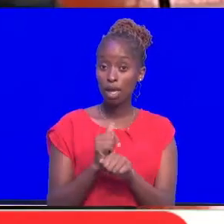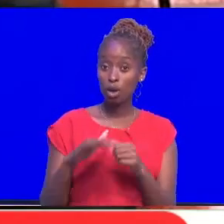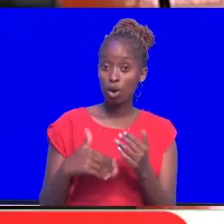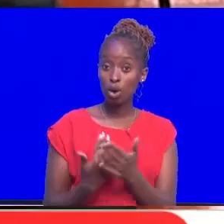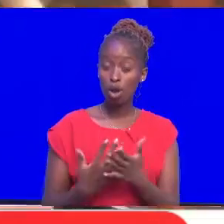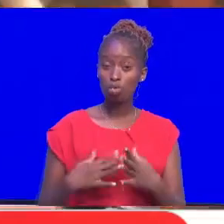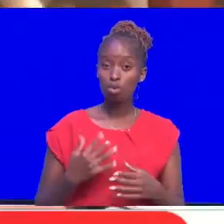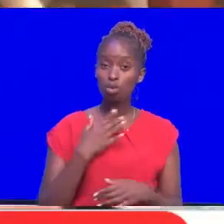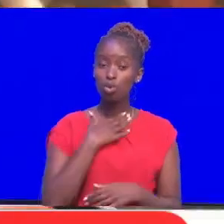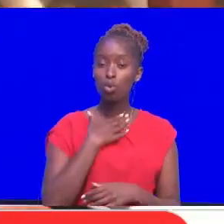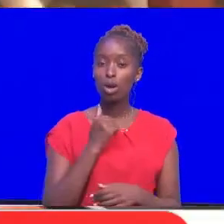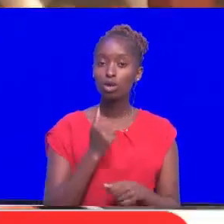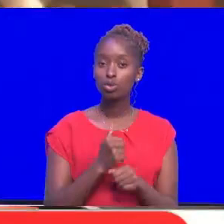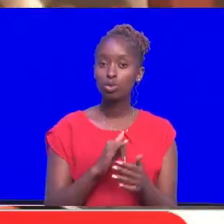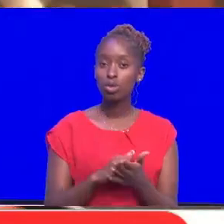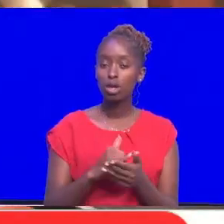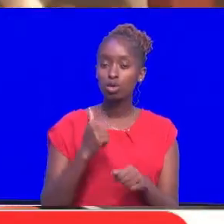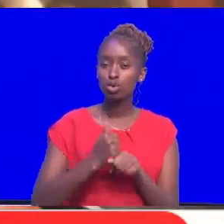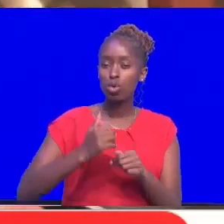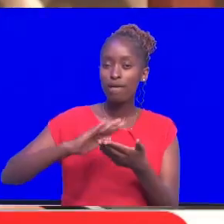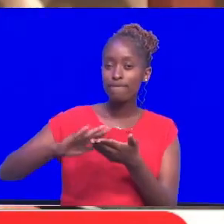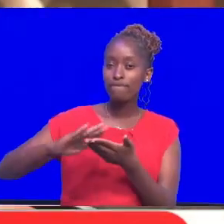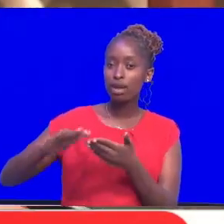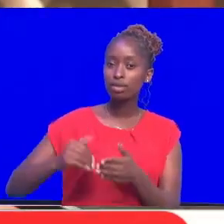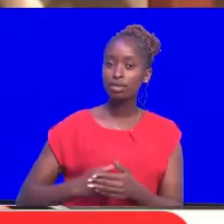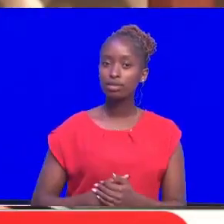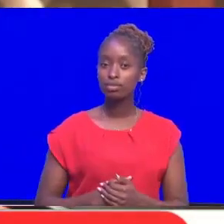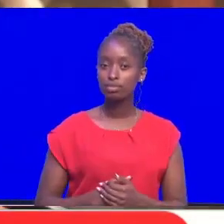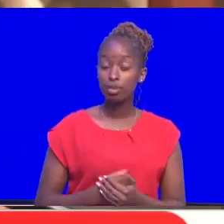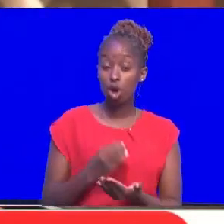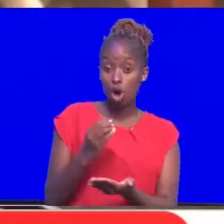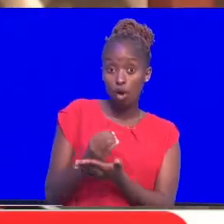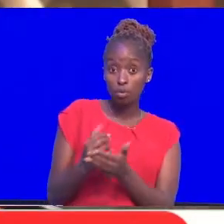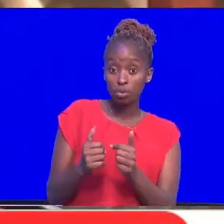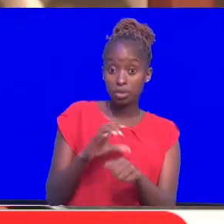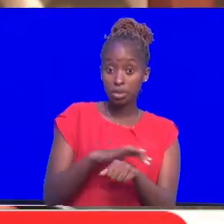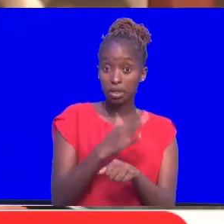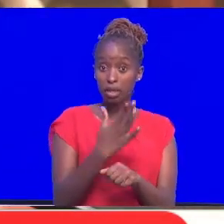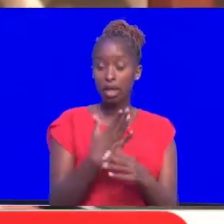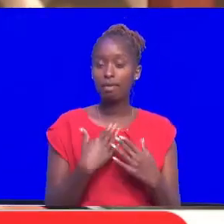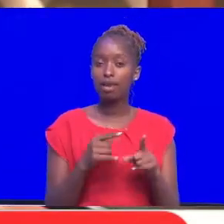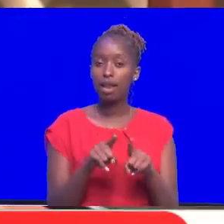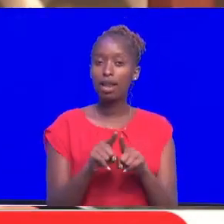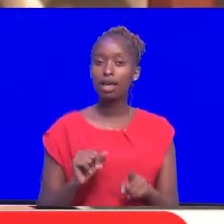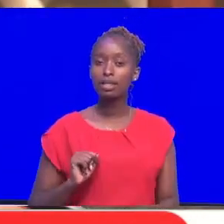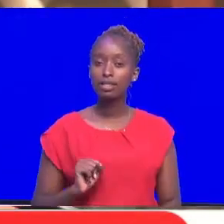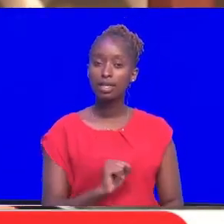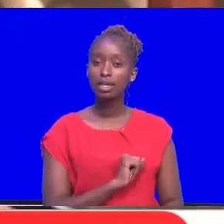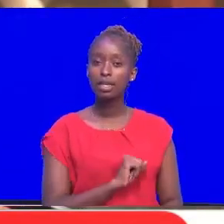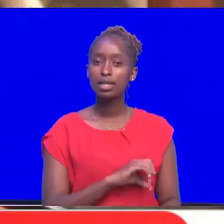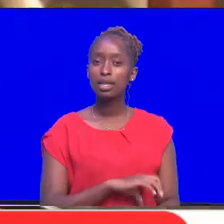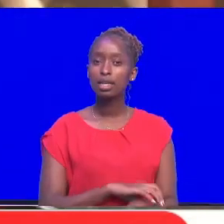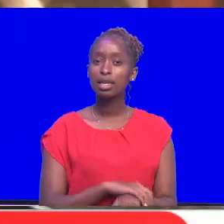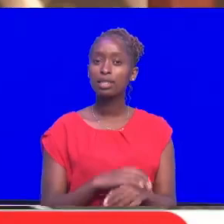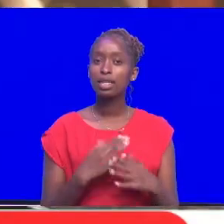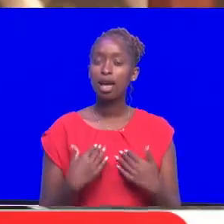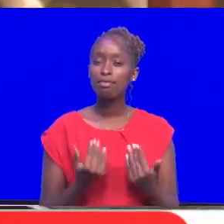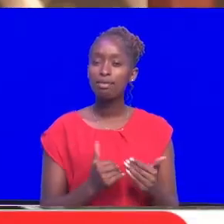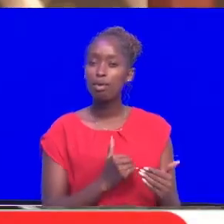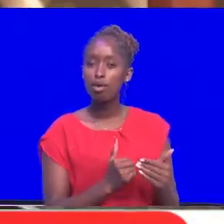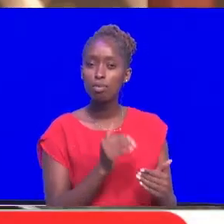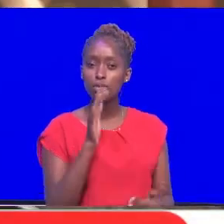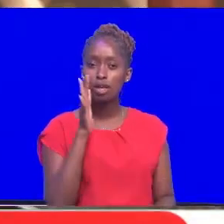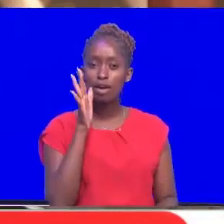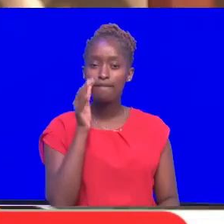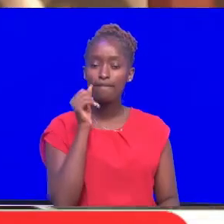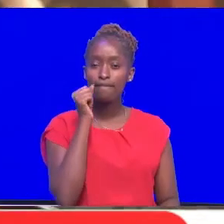do it immediately. Zile ofisi ambazo zimepatikana hapo kama bunge la Senate limepewa karibu 50 na kitu. So